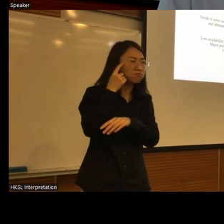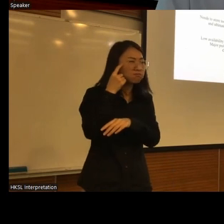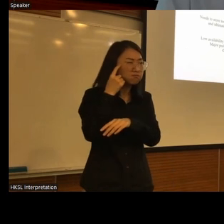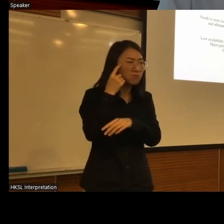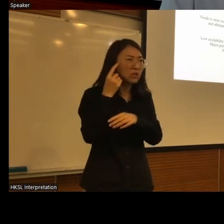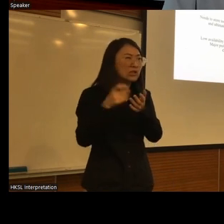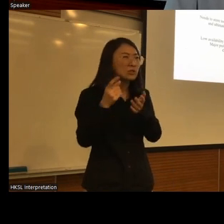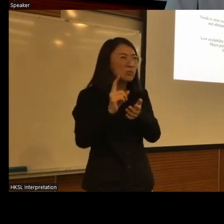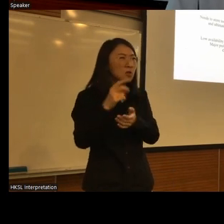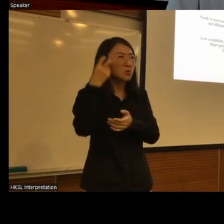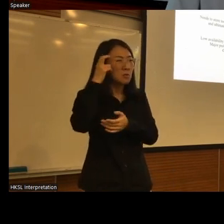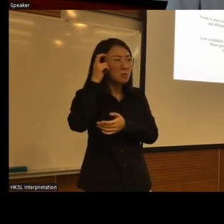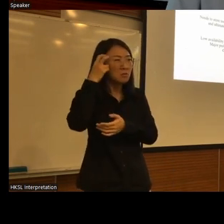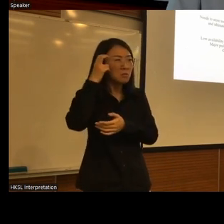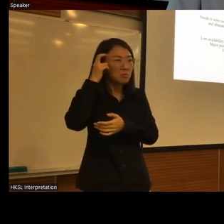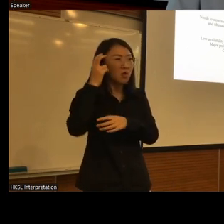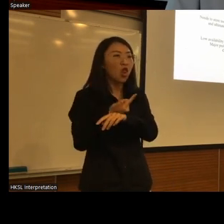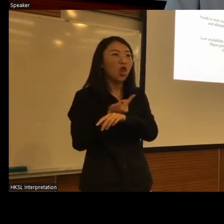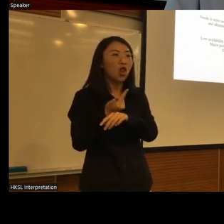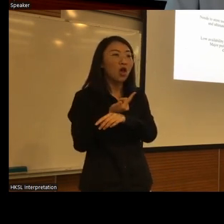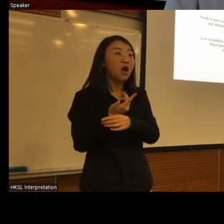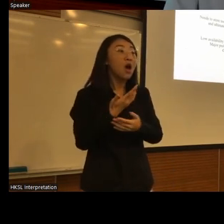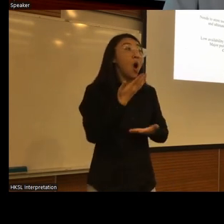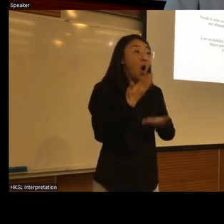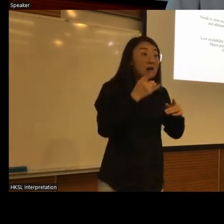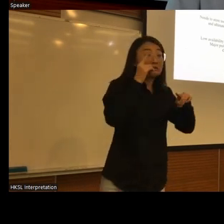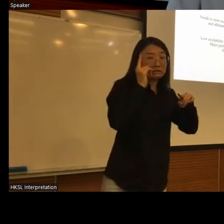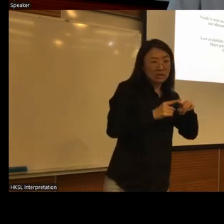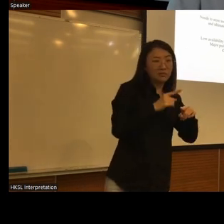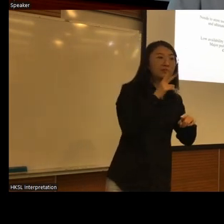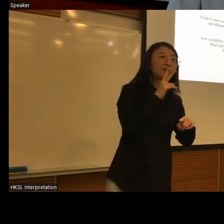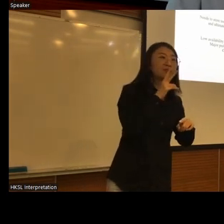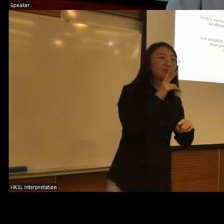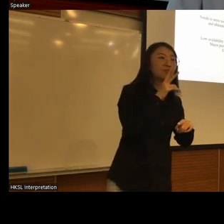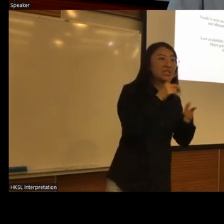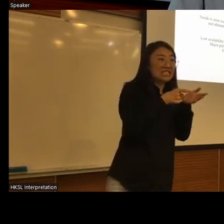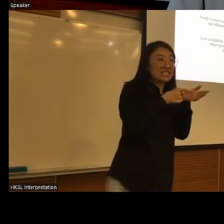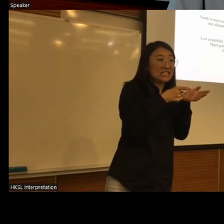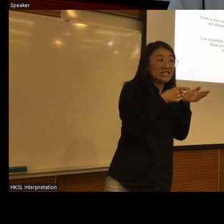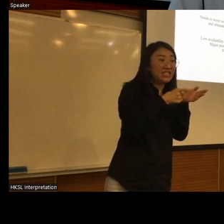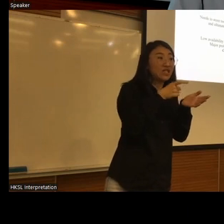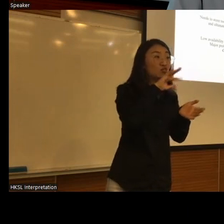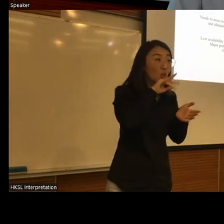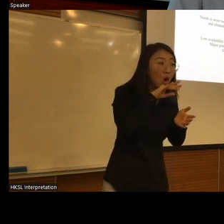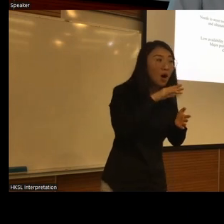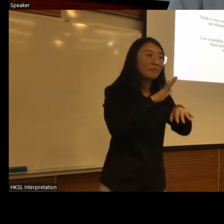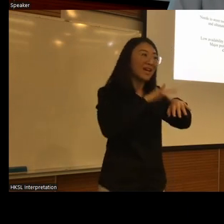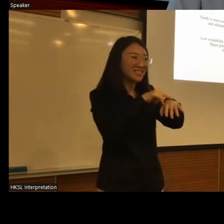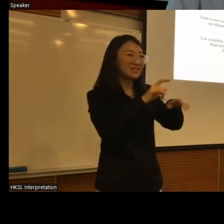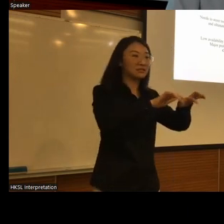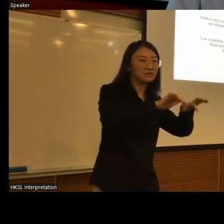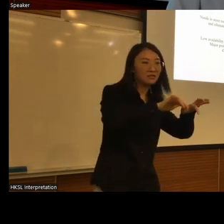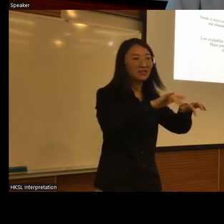will probably be very familiar to you. If you use a lot of computers and iPhones and all